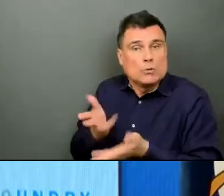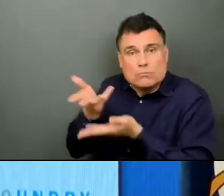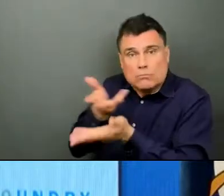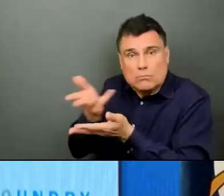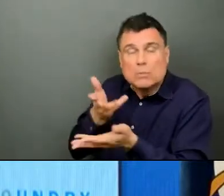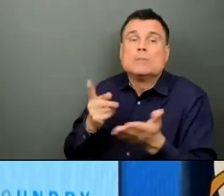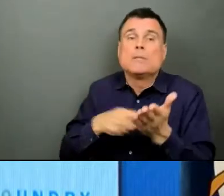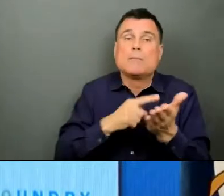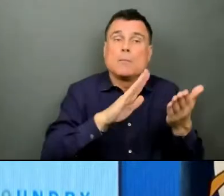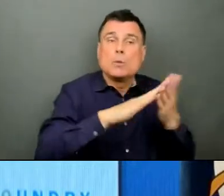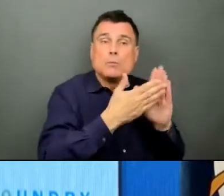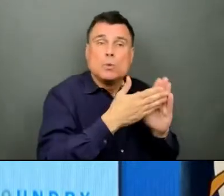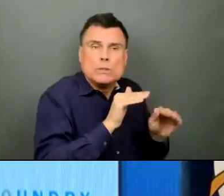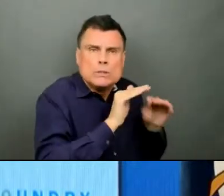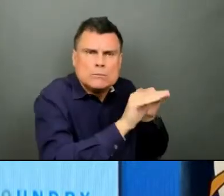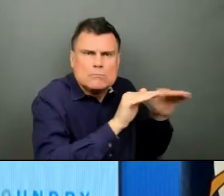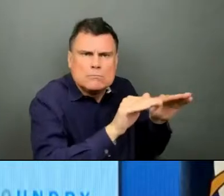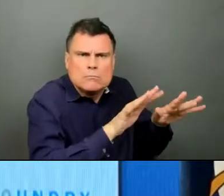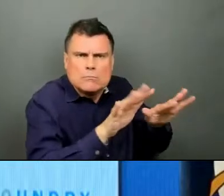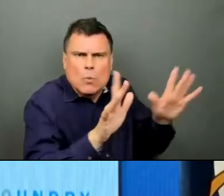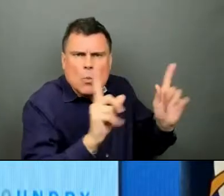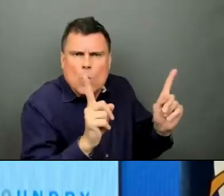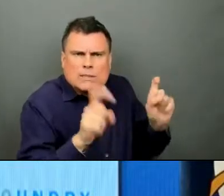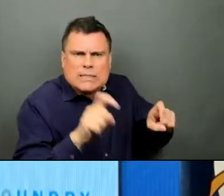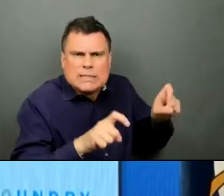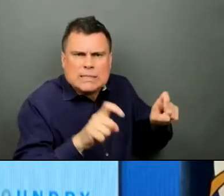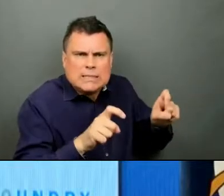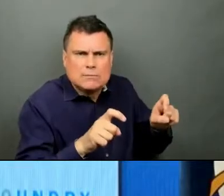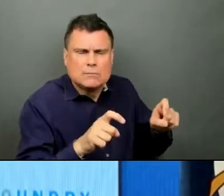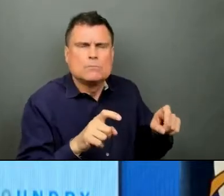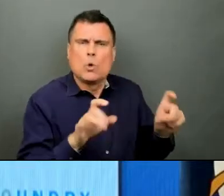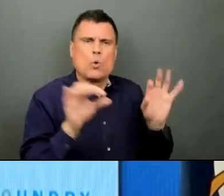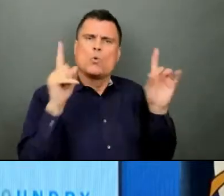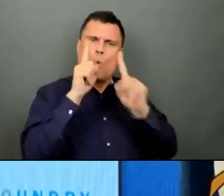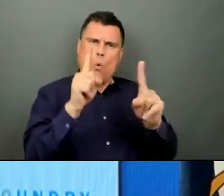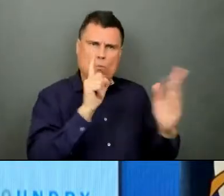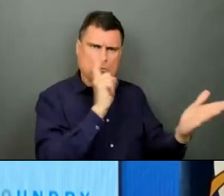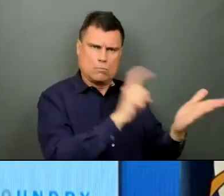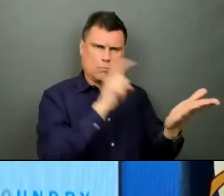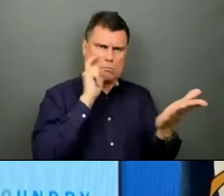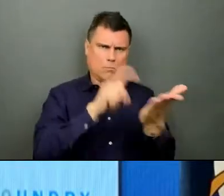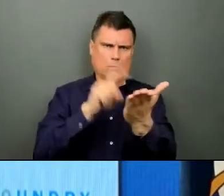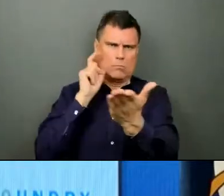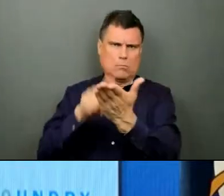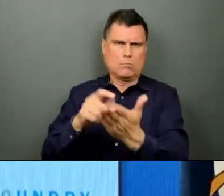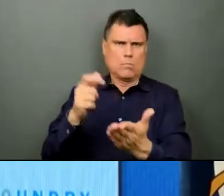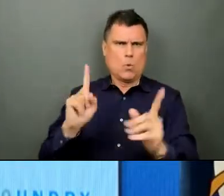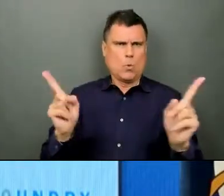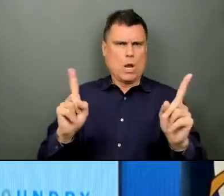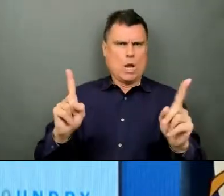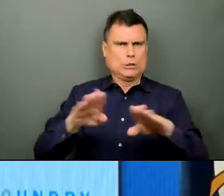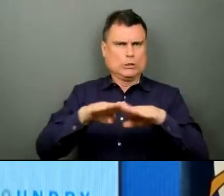the resources that are available, and making that interconnection between